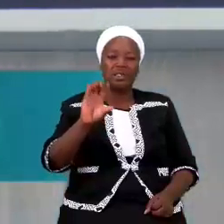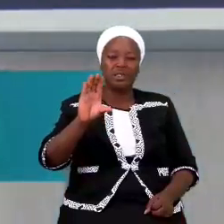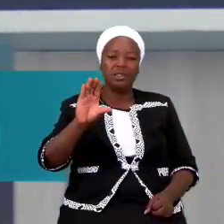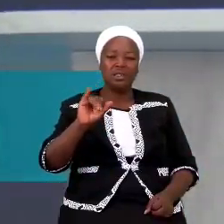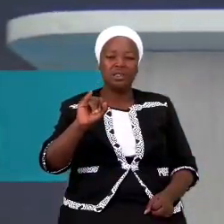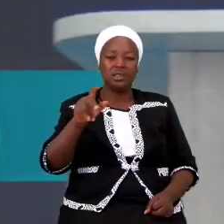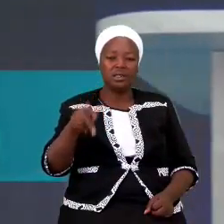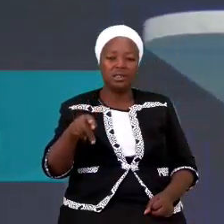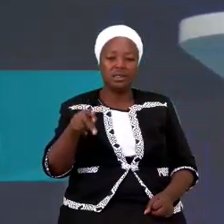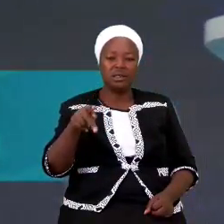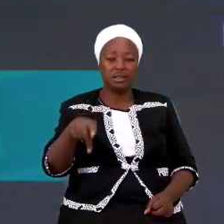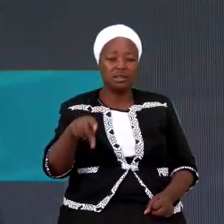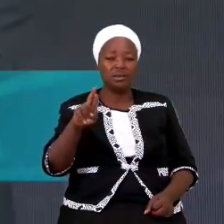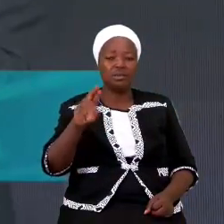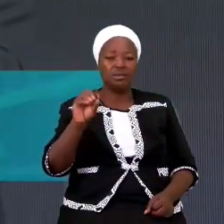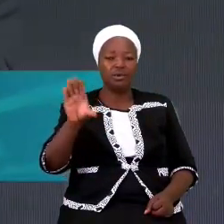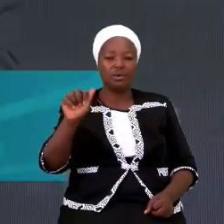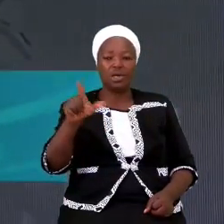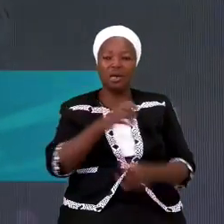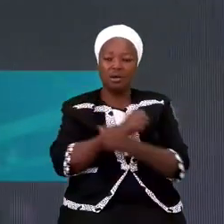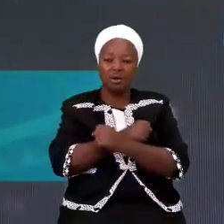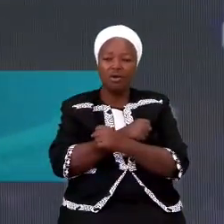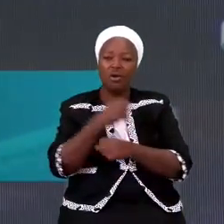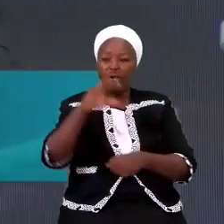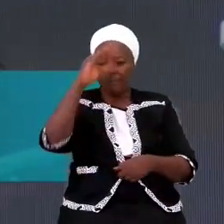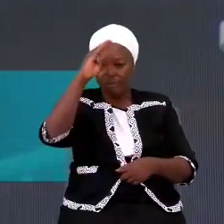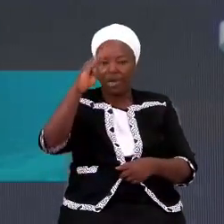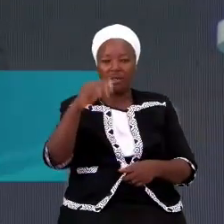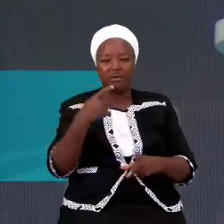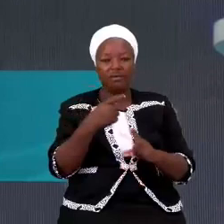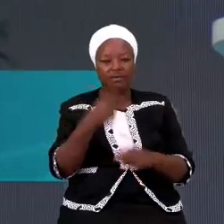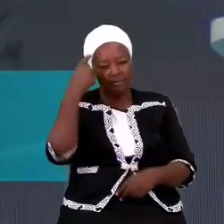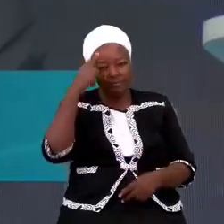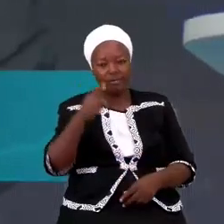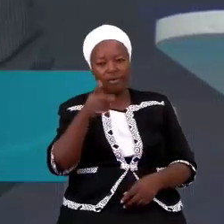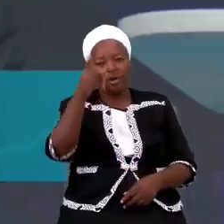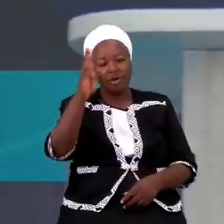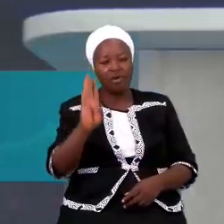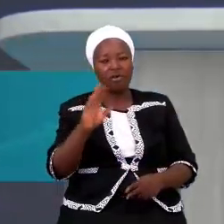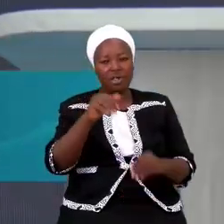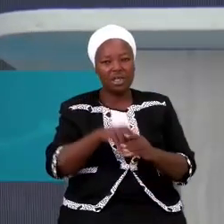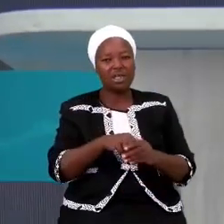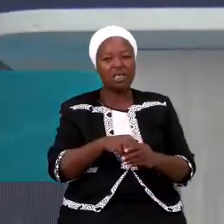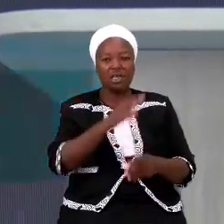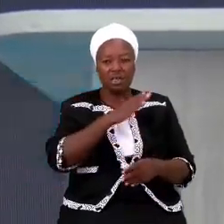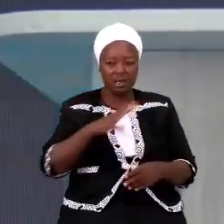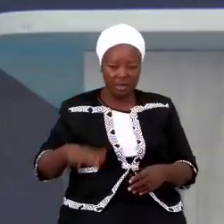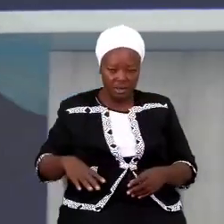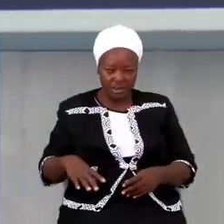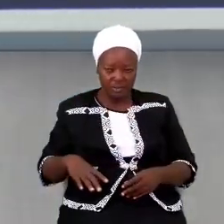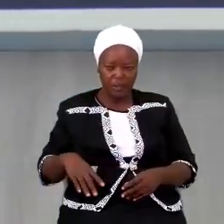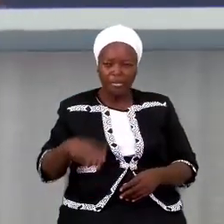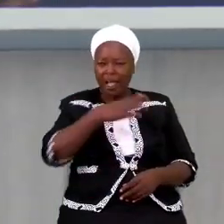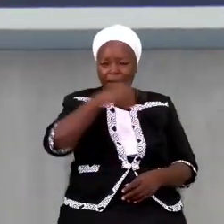that gratitude will make us to show love back to the Lord. There are three things we're looking at